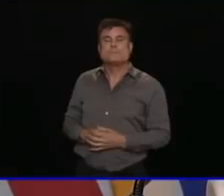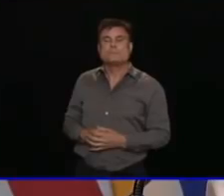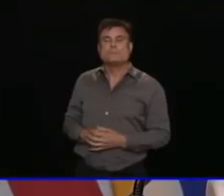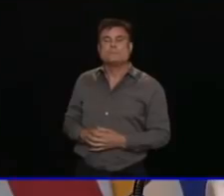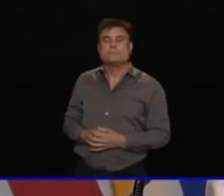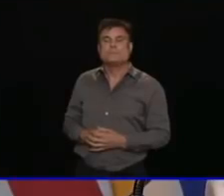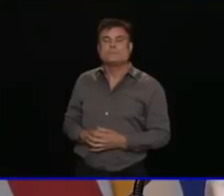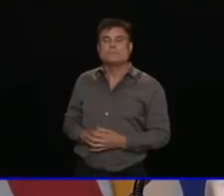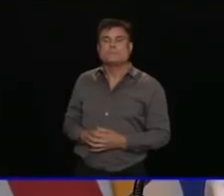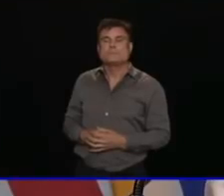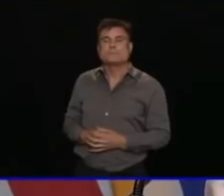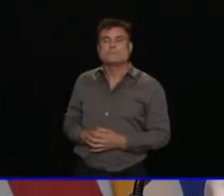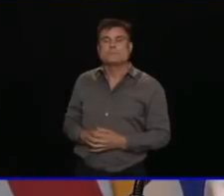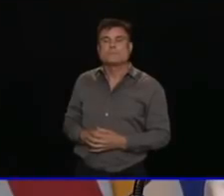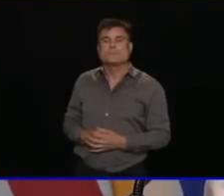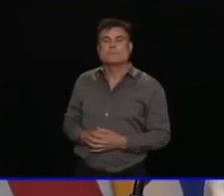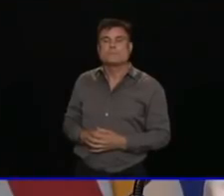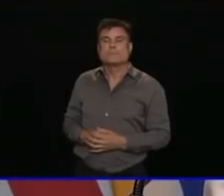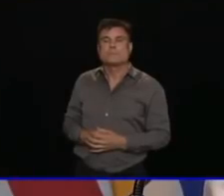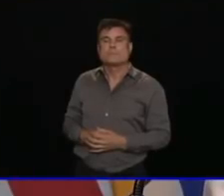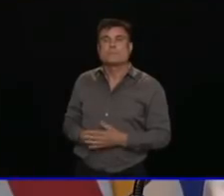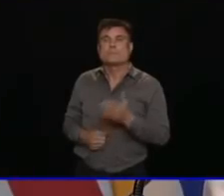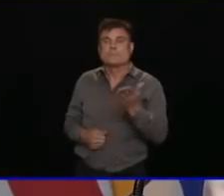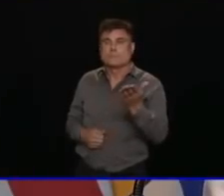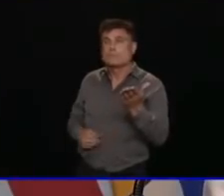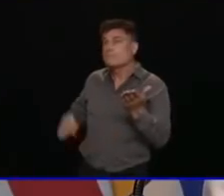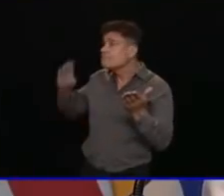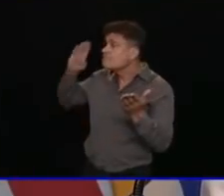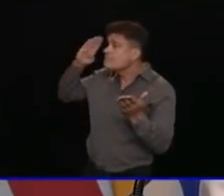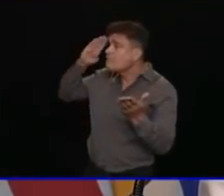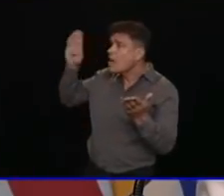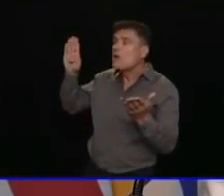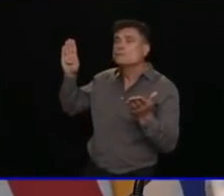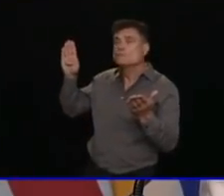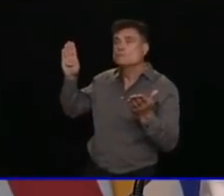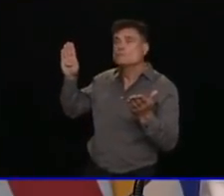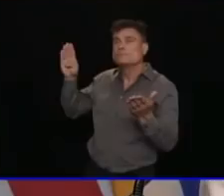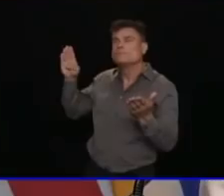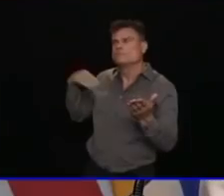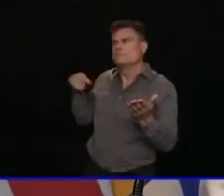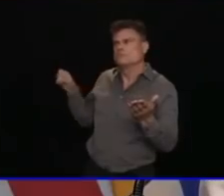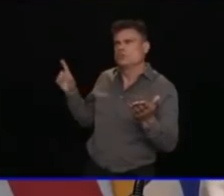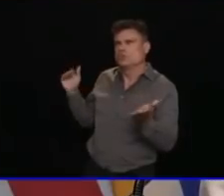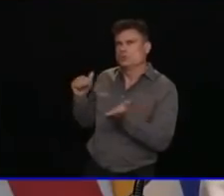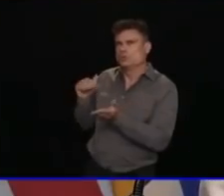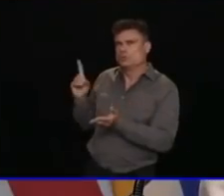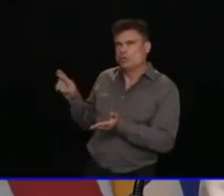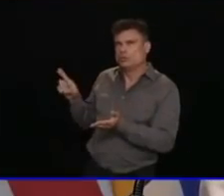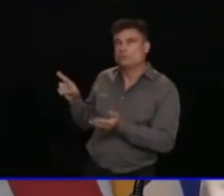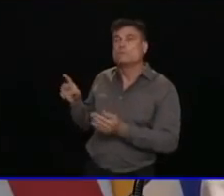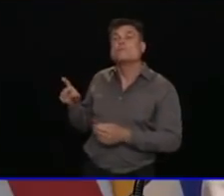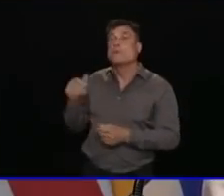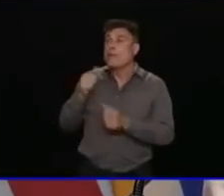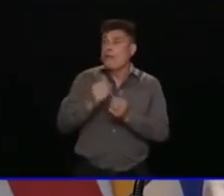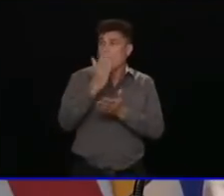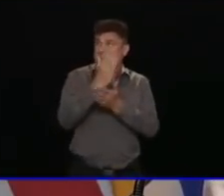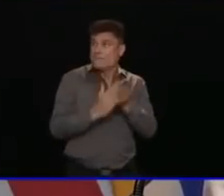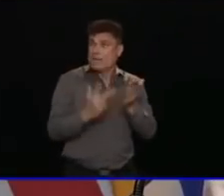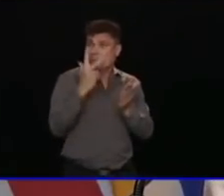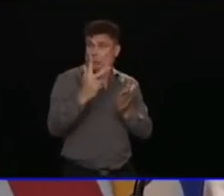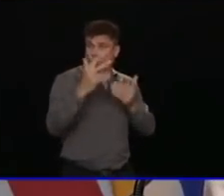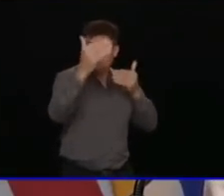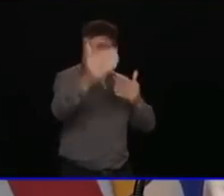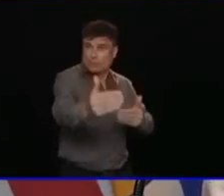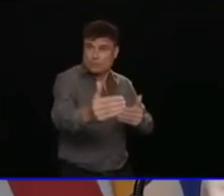Oh, hi, Dr. Henry. First question, you have said in the past that phase 3 would include hotels, overnight camping, movie theaters, TV and